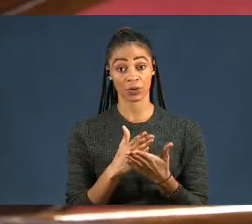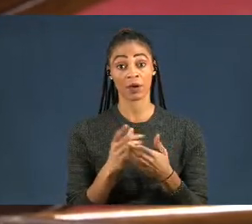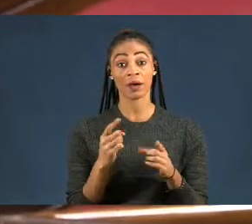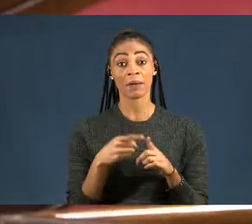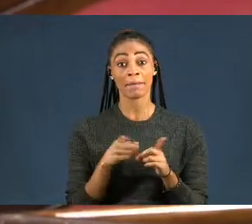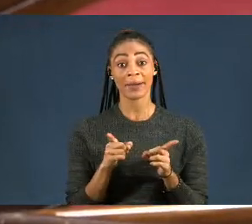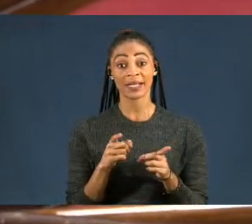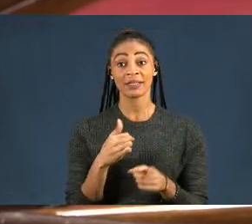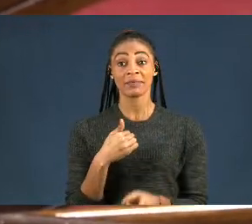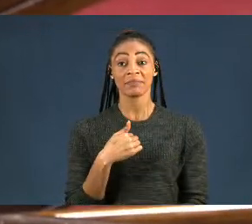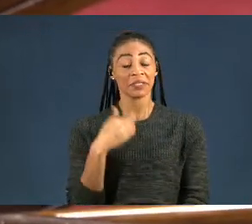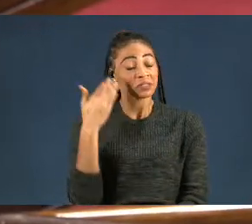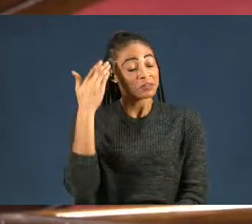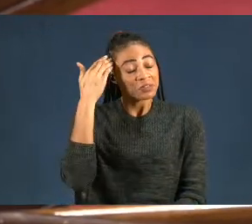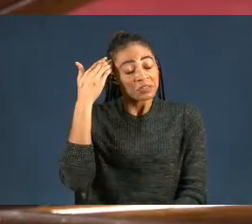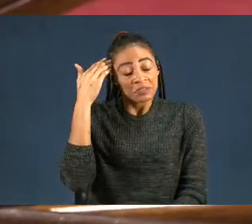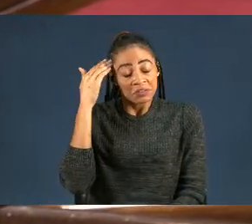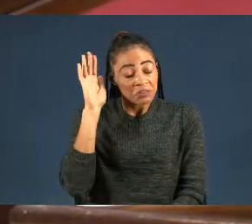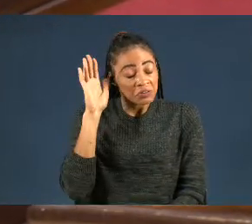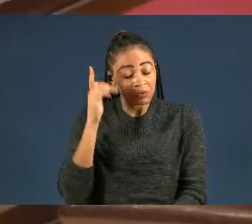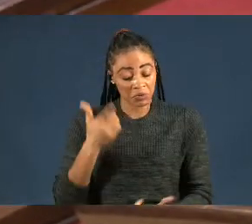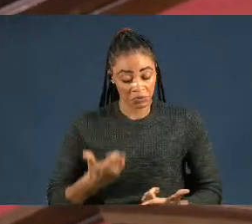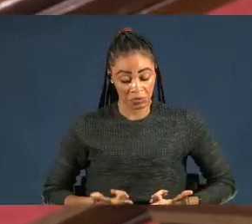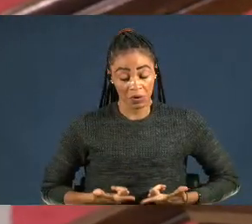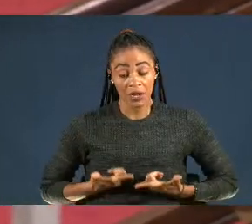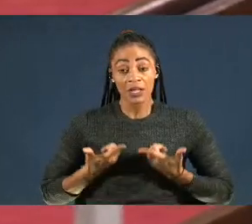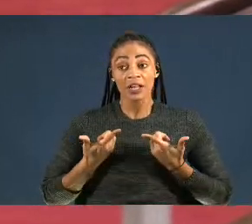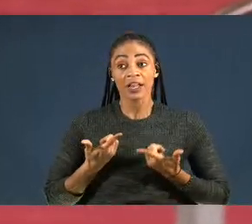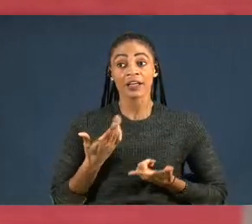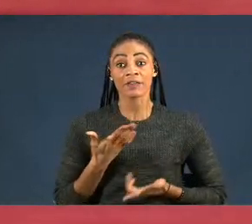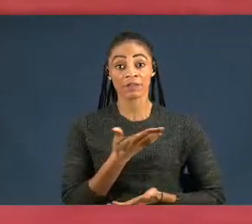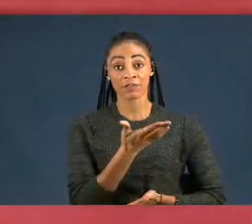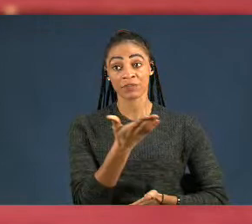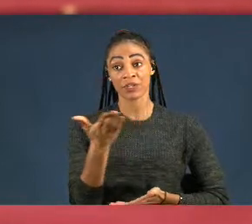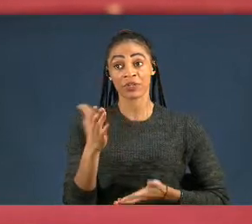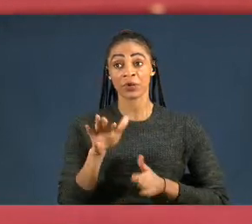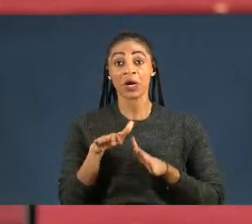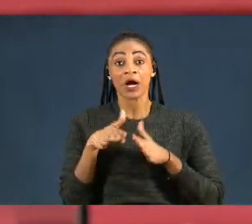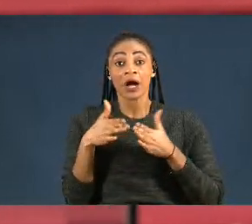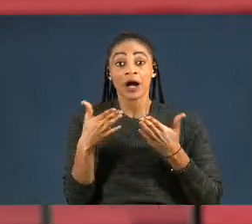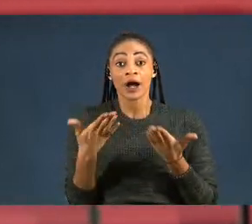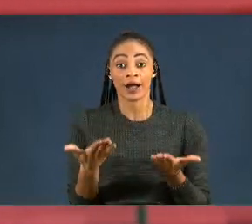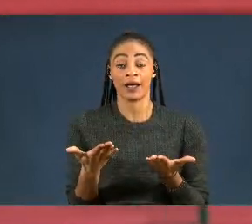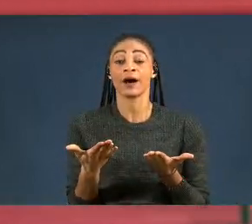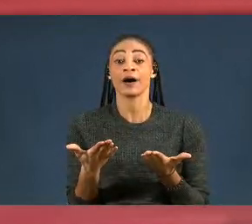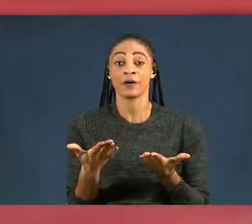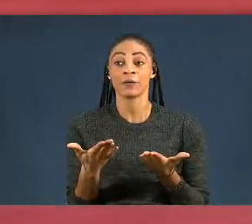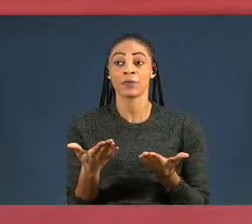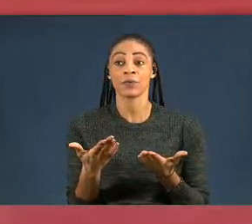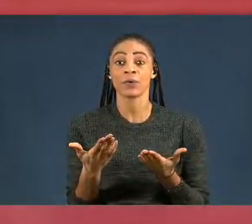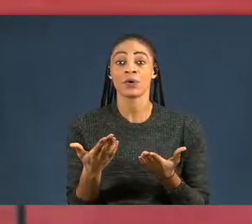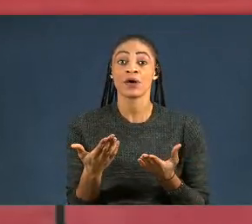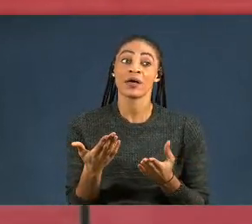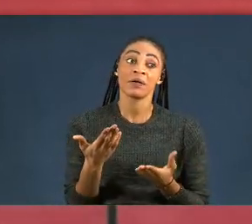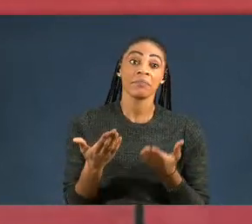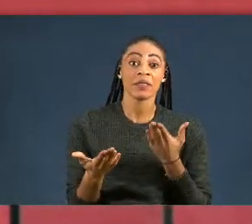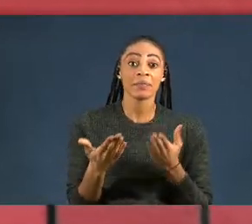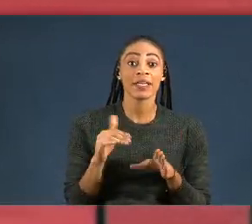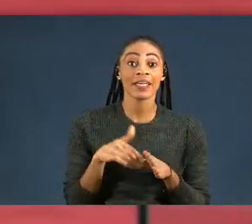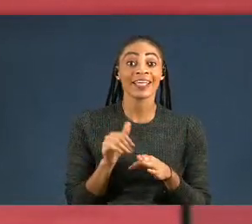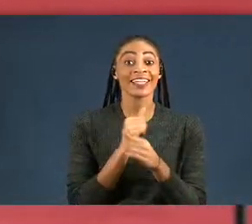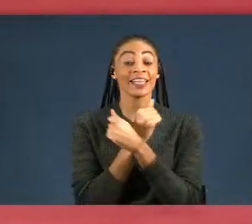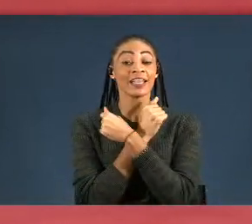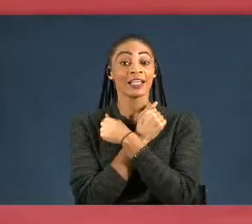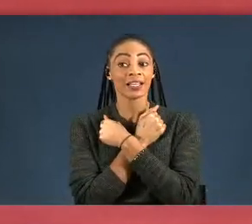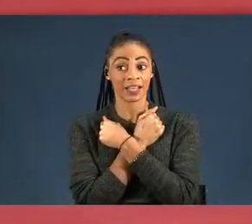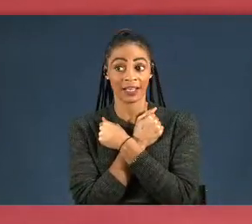you are doing in your life. I don't know how you are doing in your life as far as love is concerned.